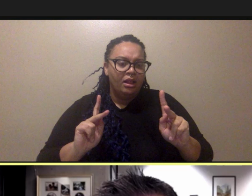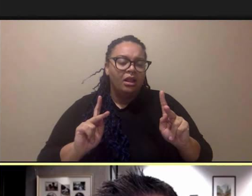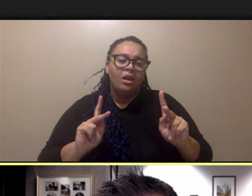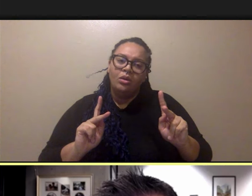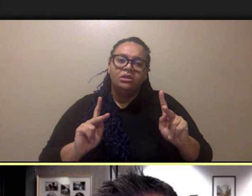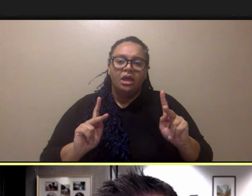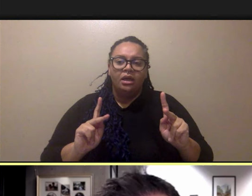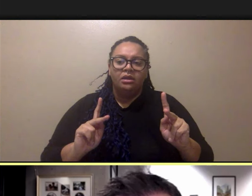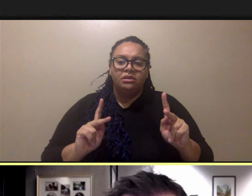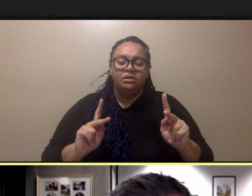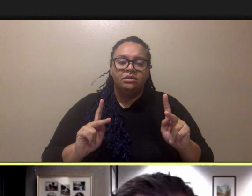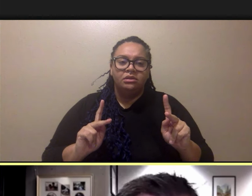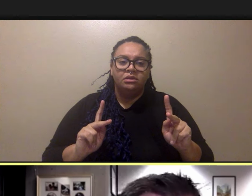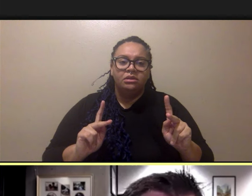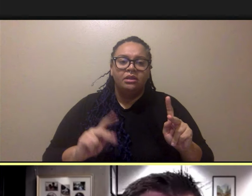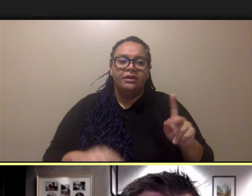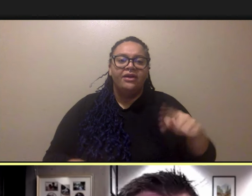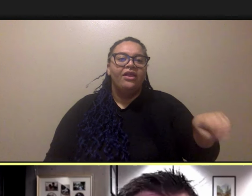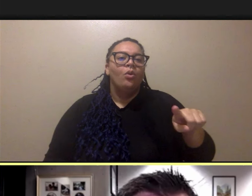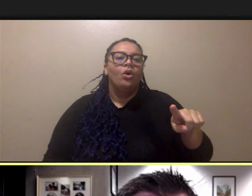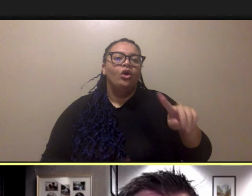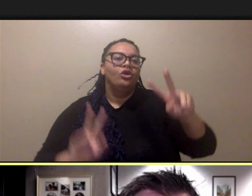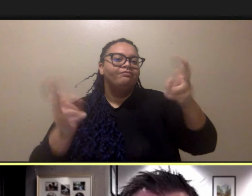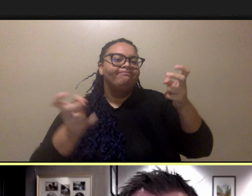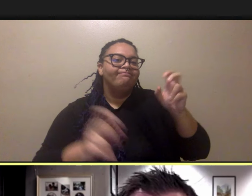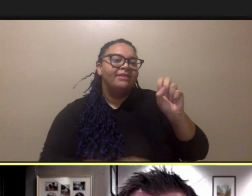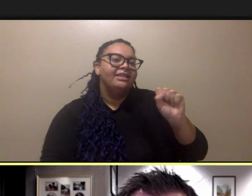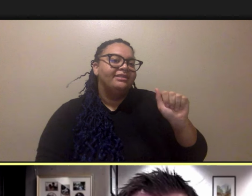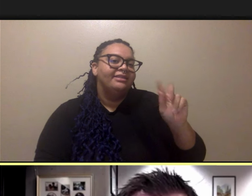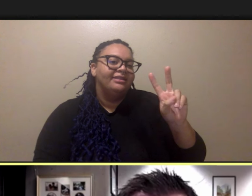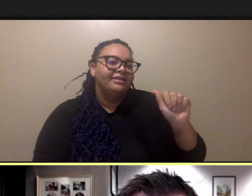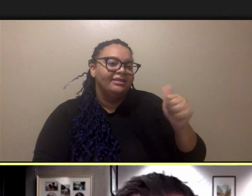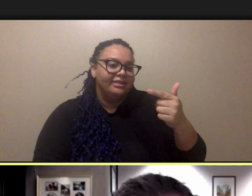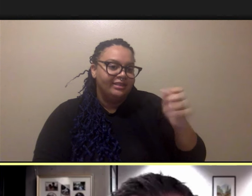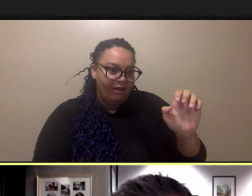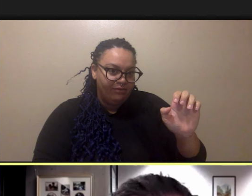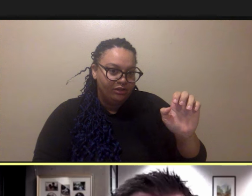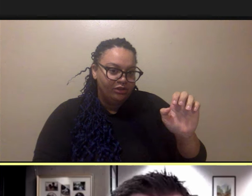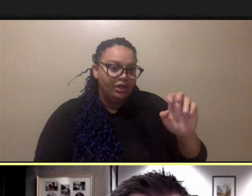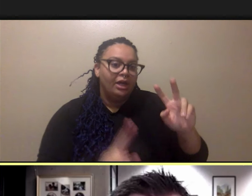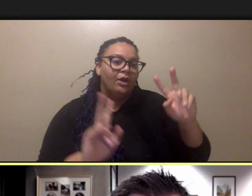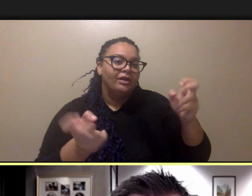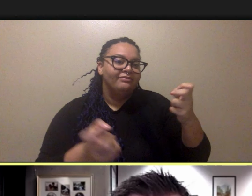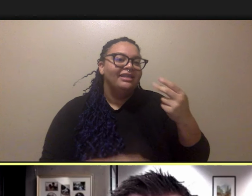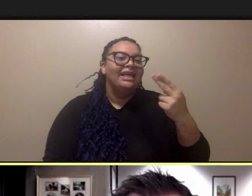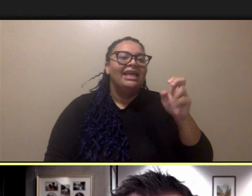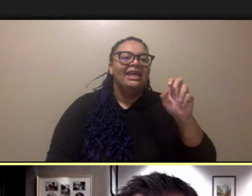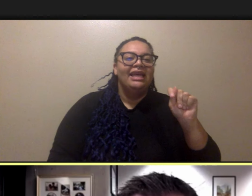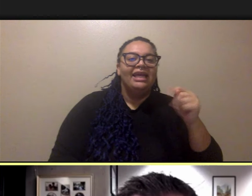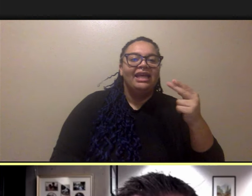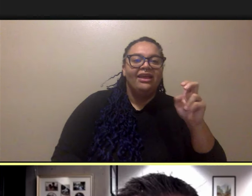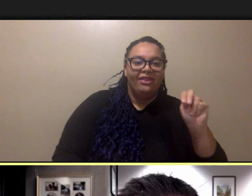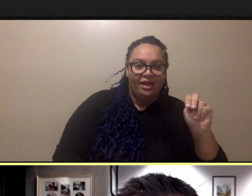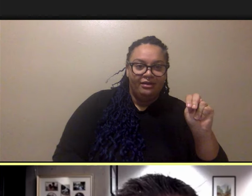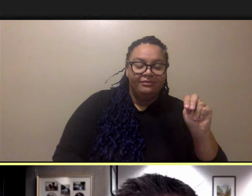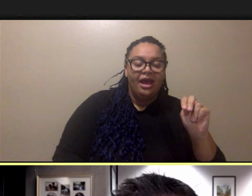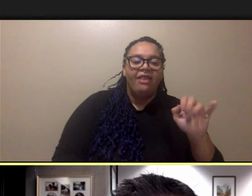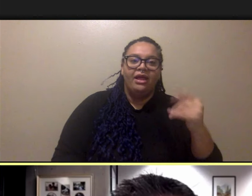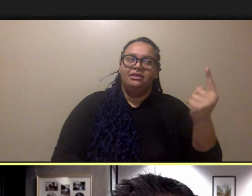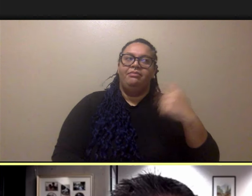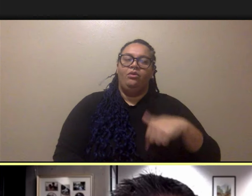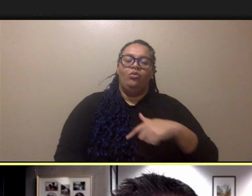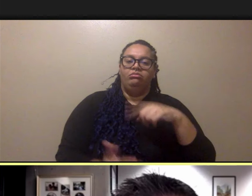were quote unquote savage and quote unquote heathen. And that's something we'll come back